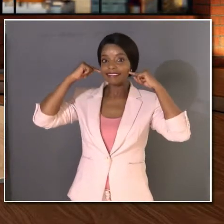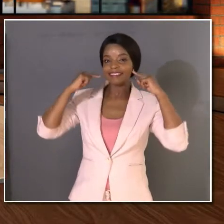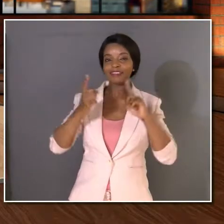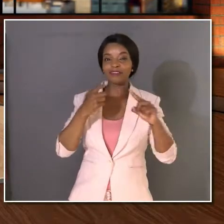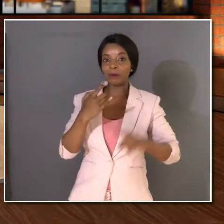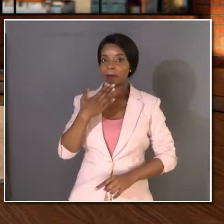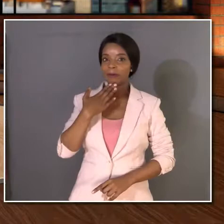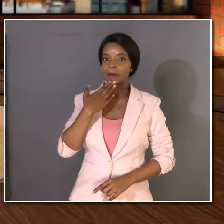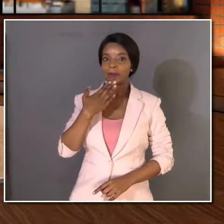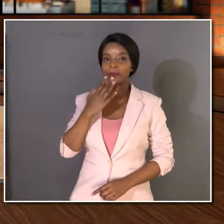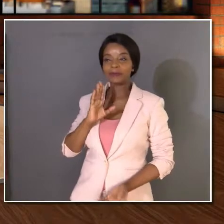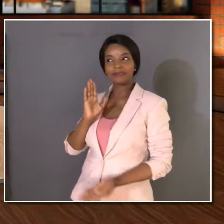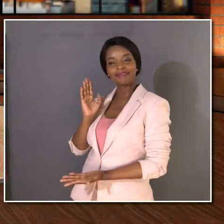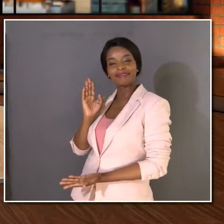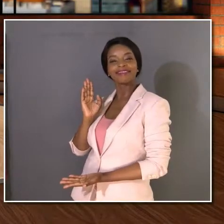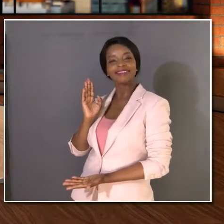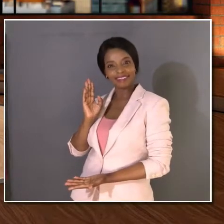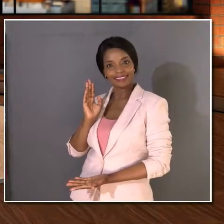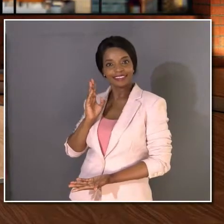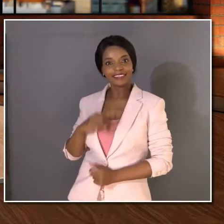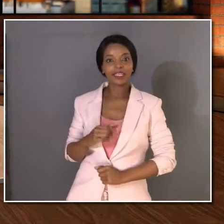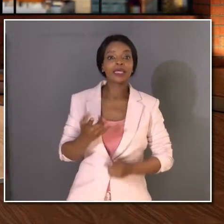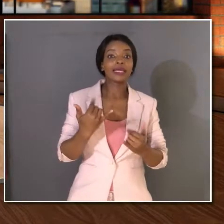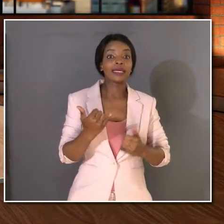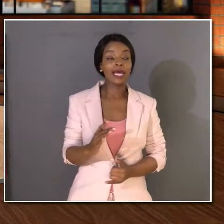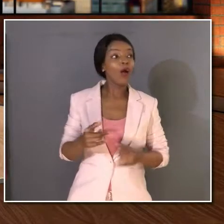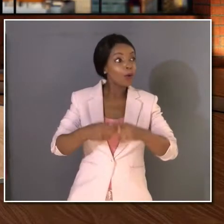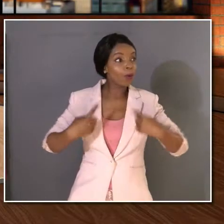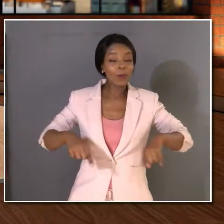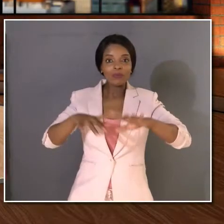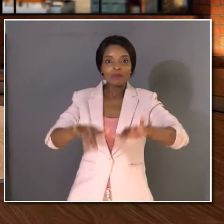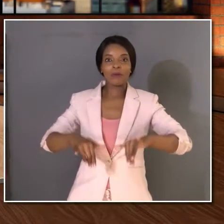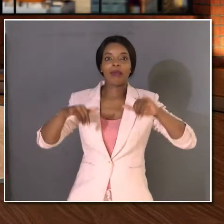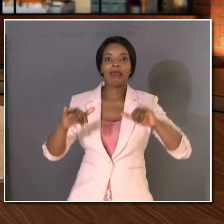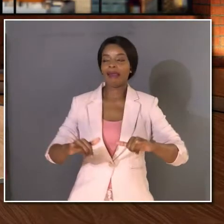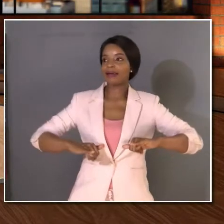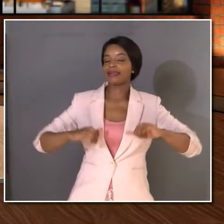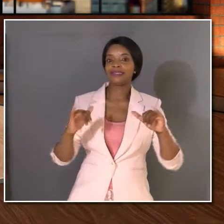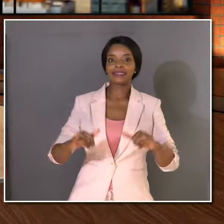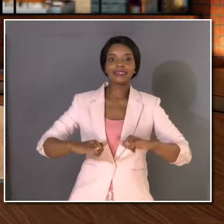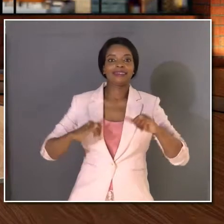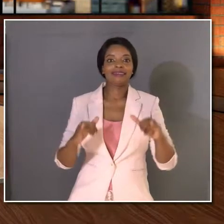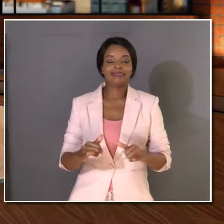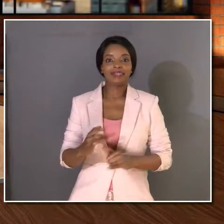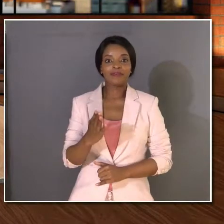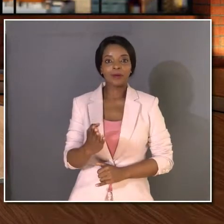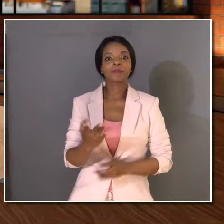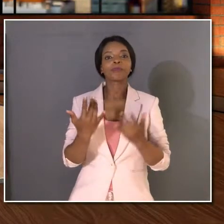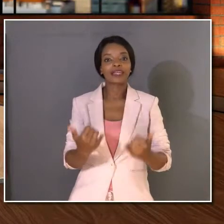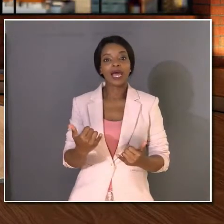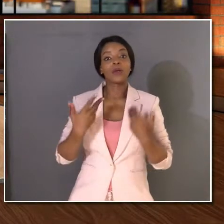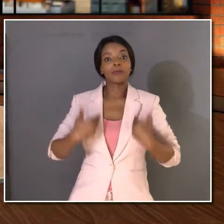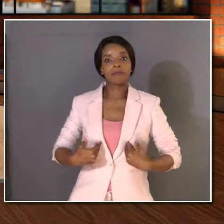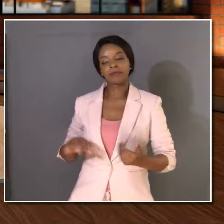at Paratube. And now, for the moment you've all been waiting for, the prize giving. I'd like to call